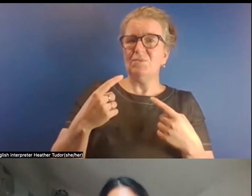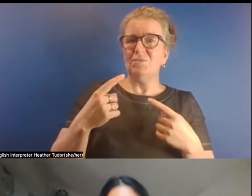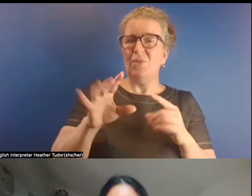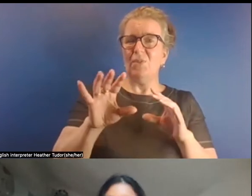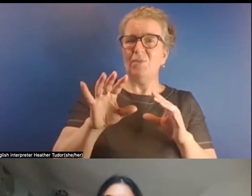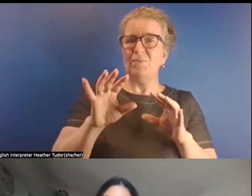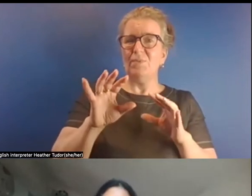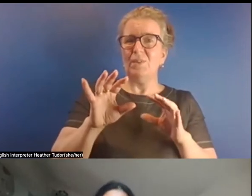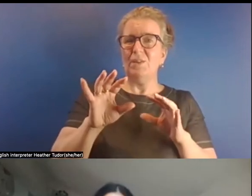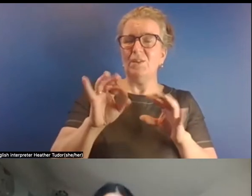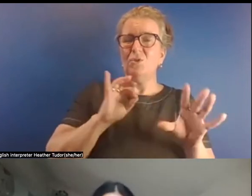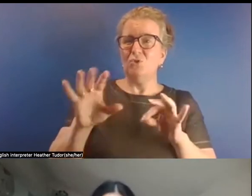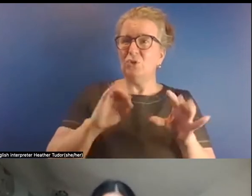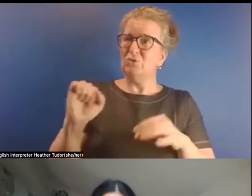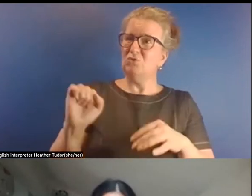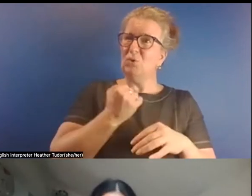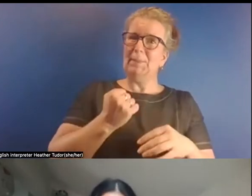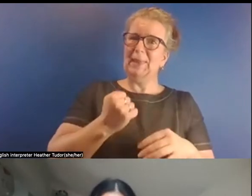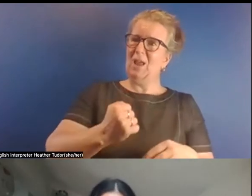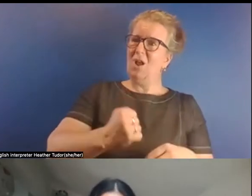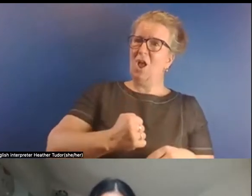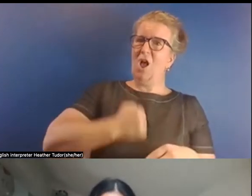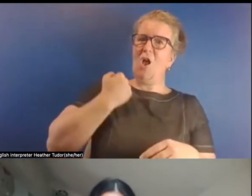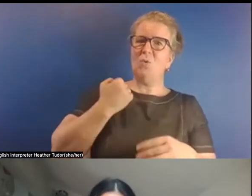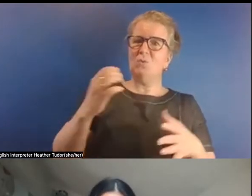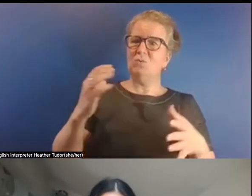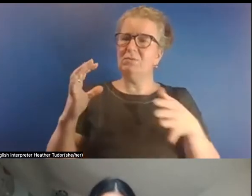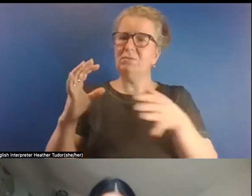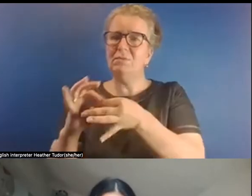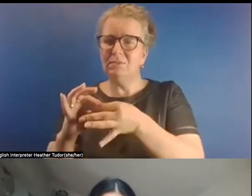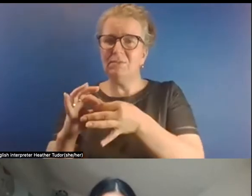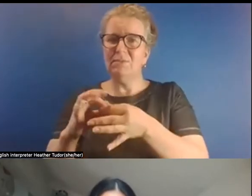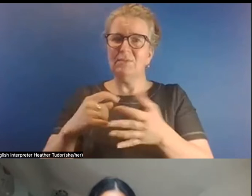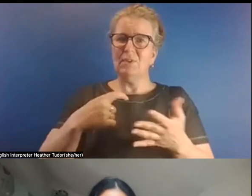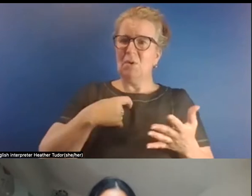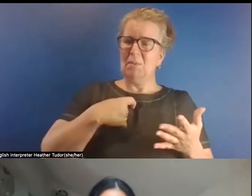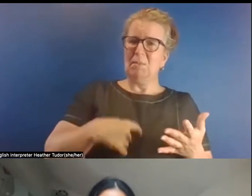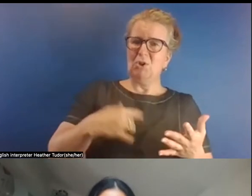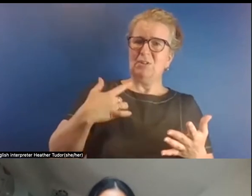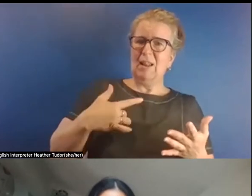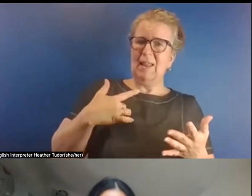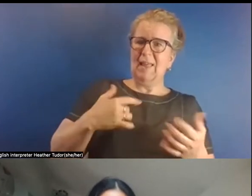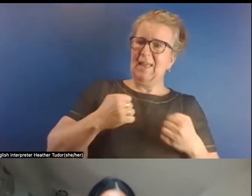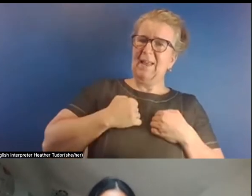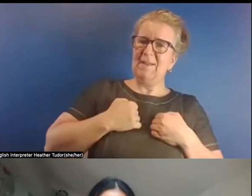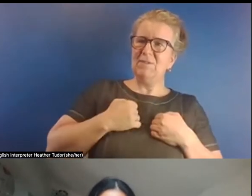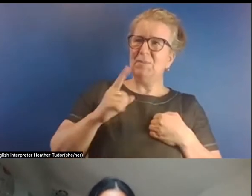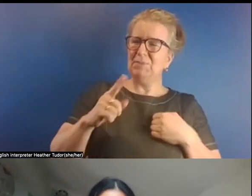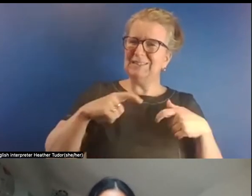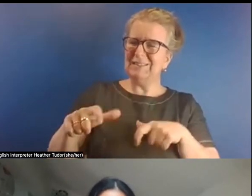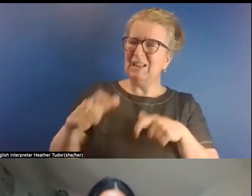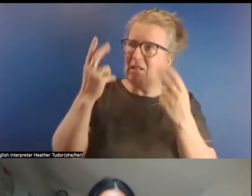do exist in, especially the choices about personal lives, but then they are linked to